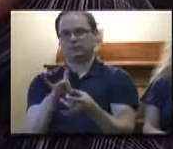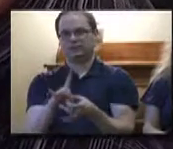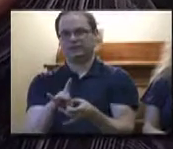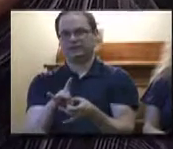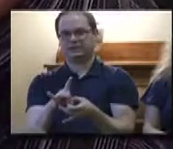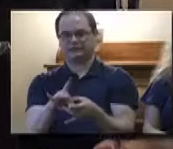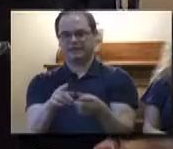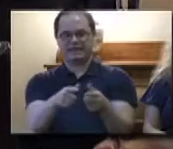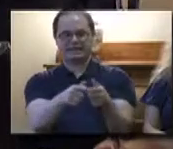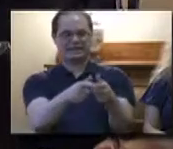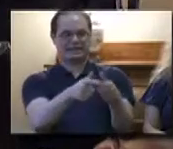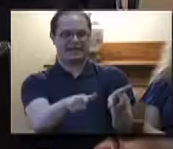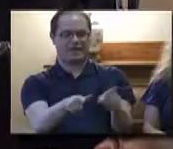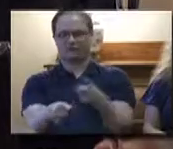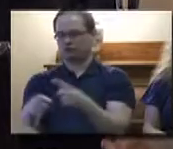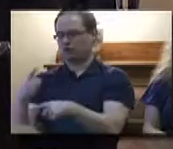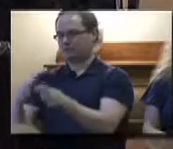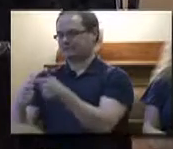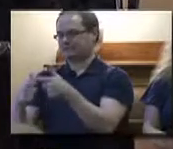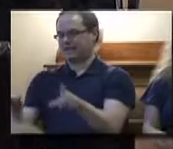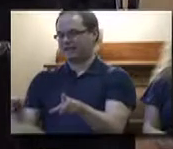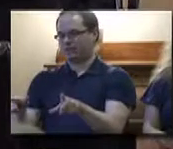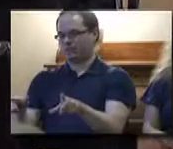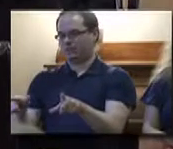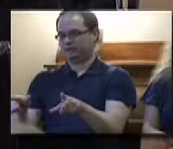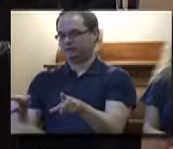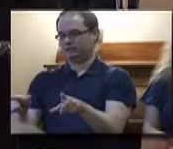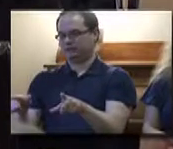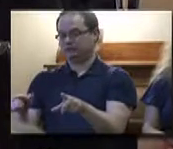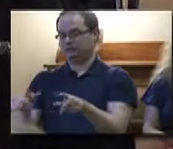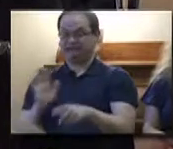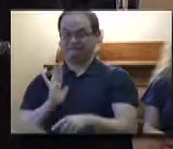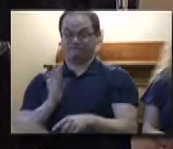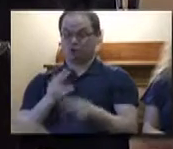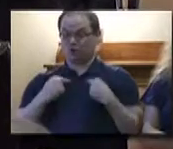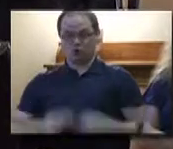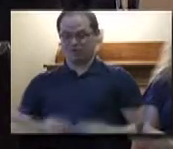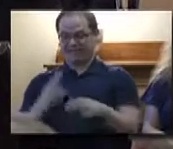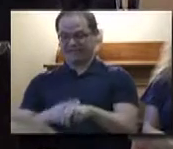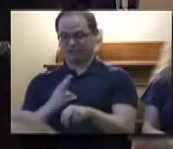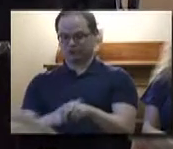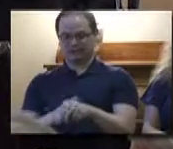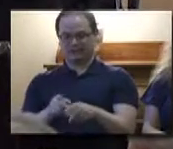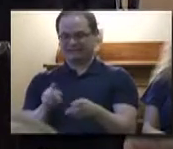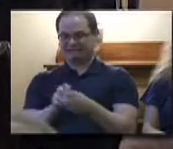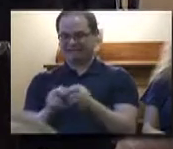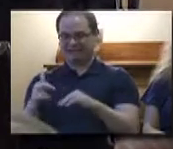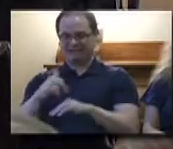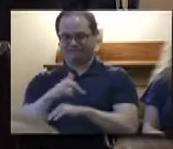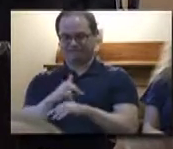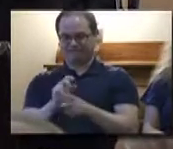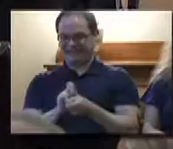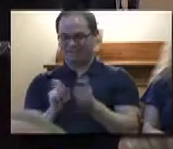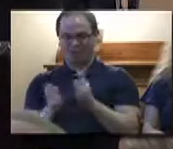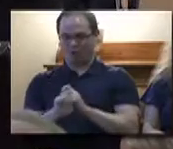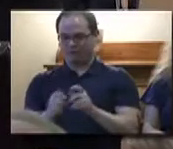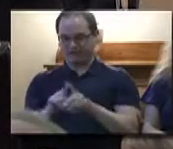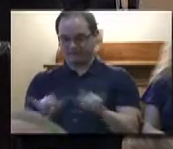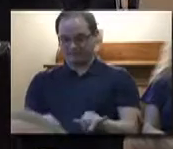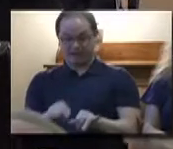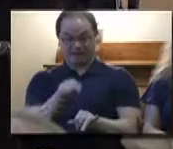did language or sign language evolve at the same time? Did one come before another? Do we